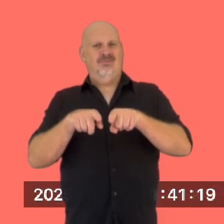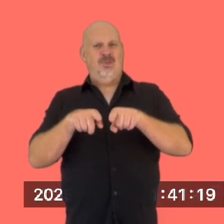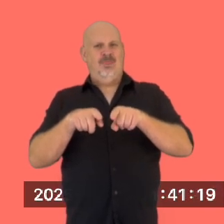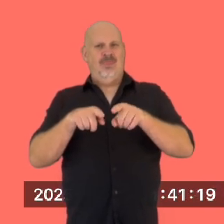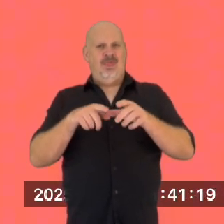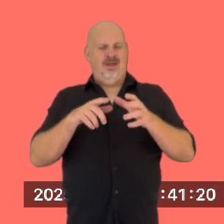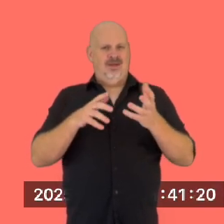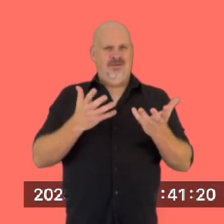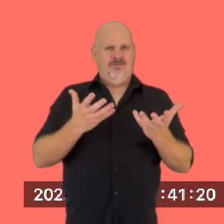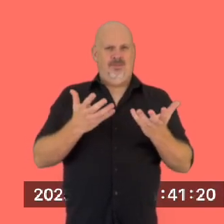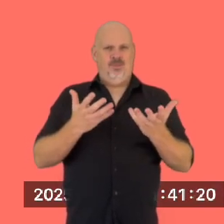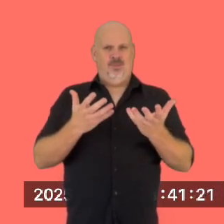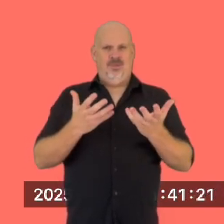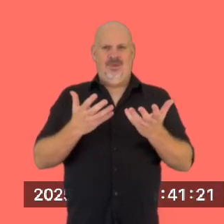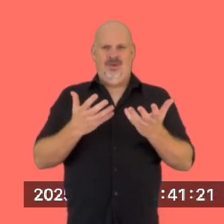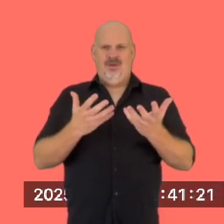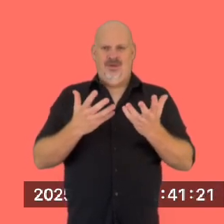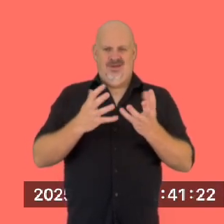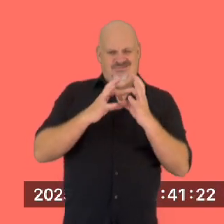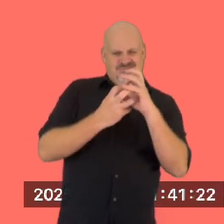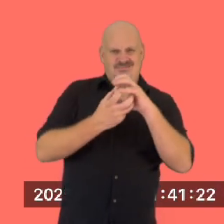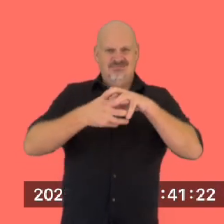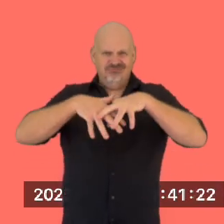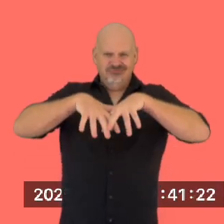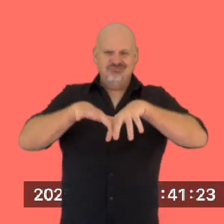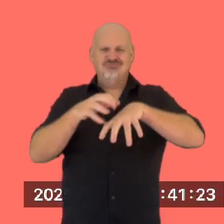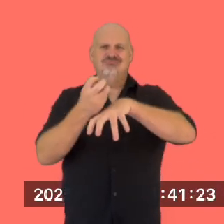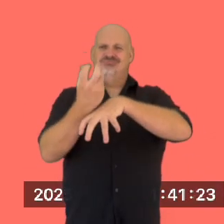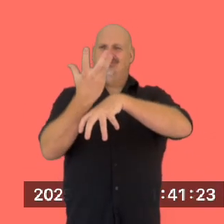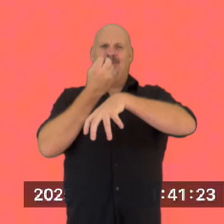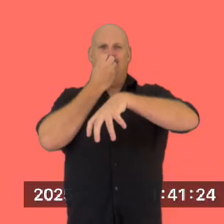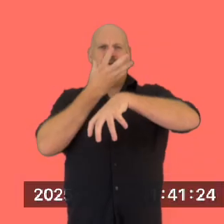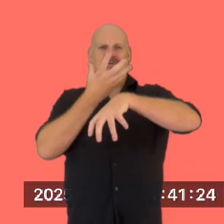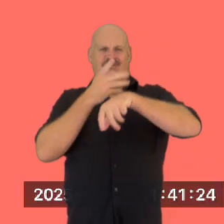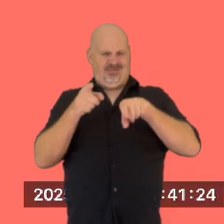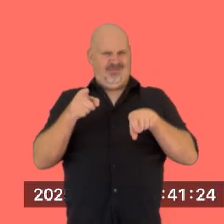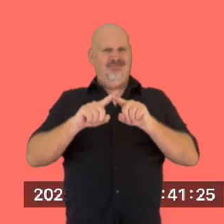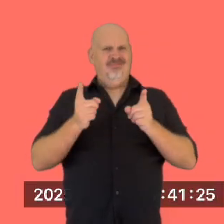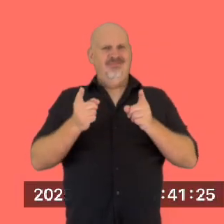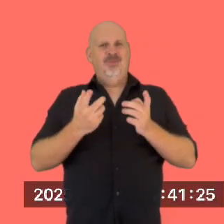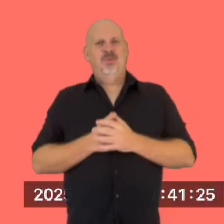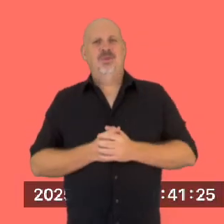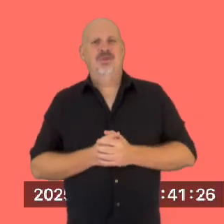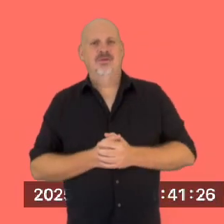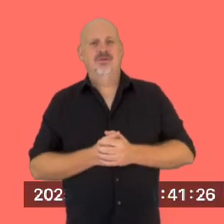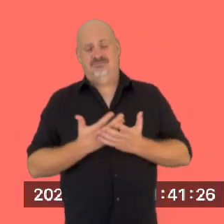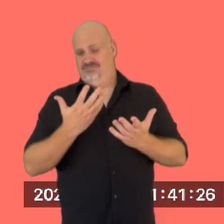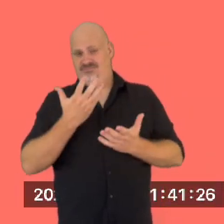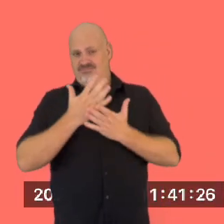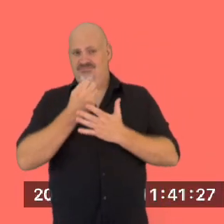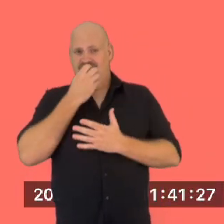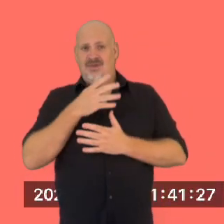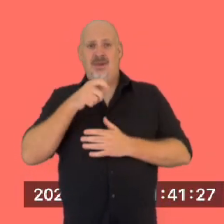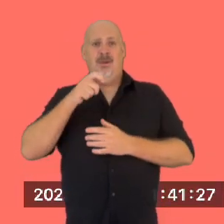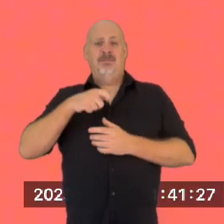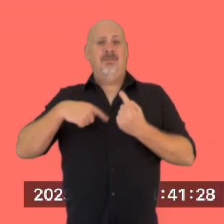of the worlds that tether it and what make it into something so beautiful. Amazing. We